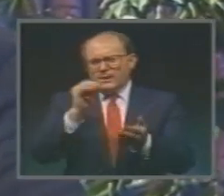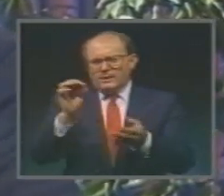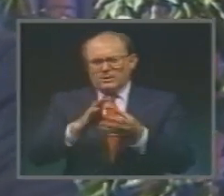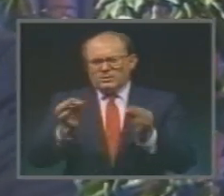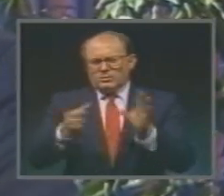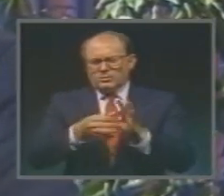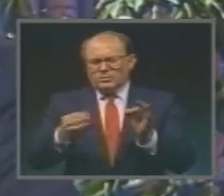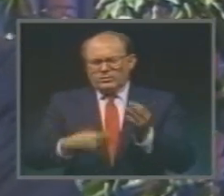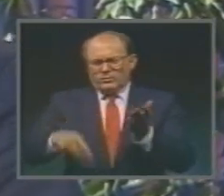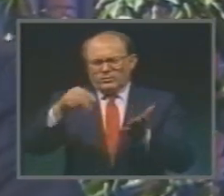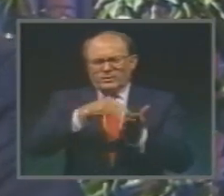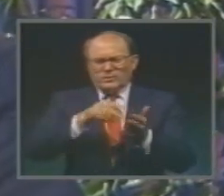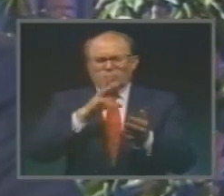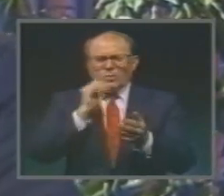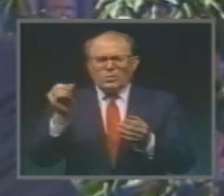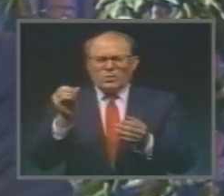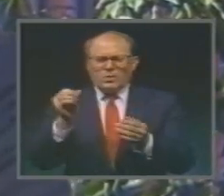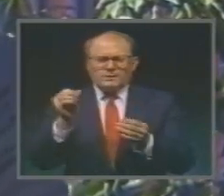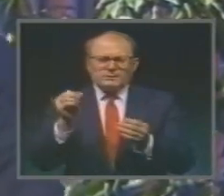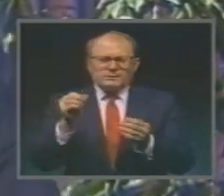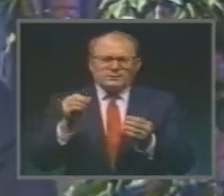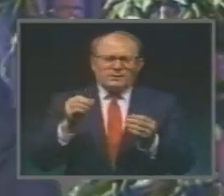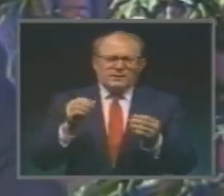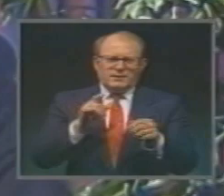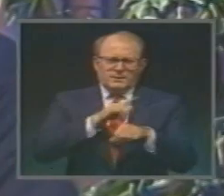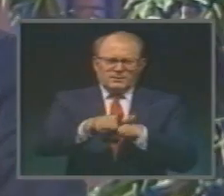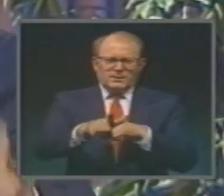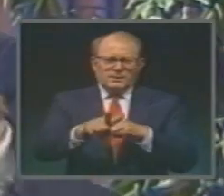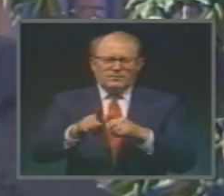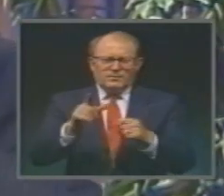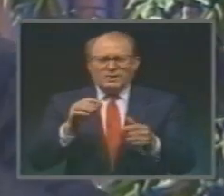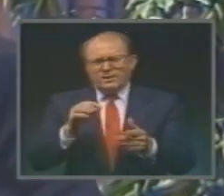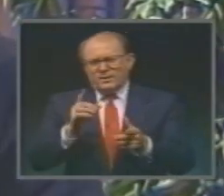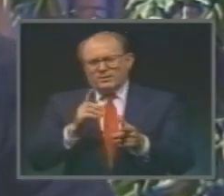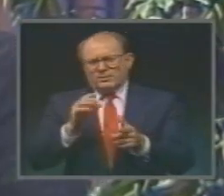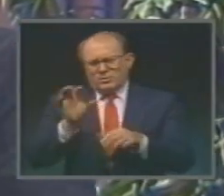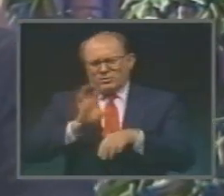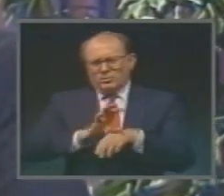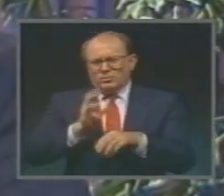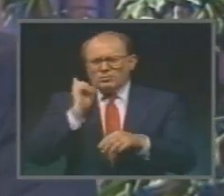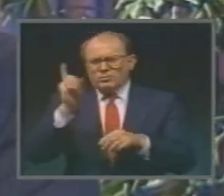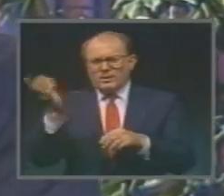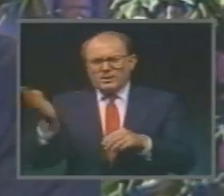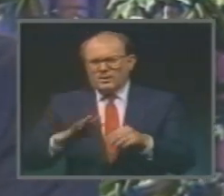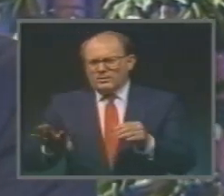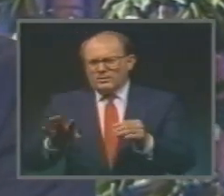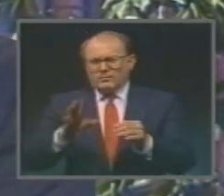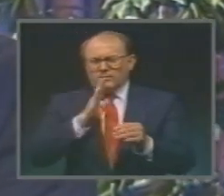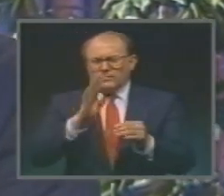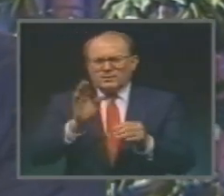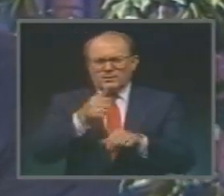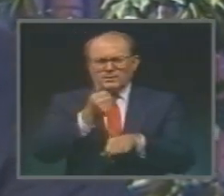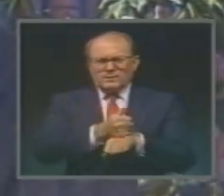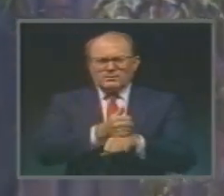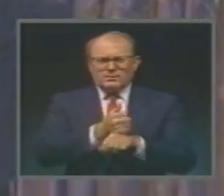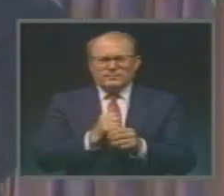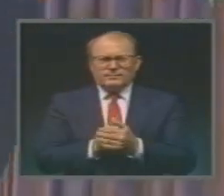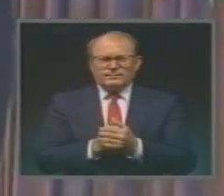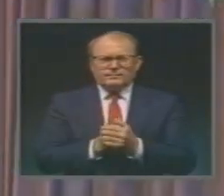of the resurrection was a hoax and the disciples were deceived, the church could never have begun.